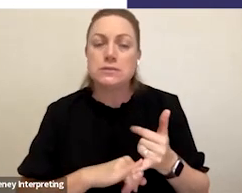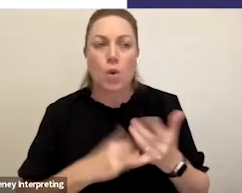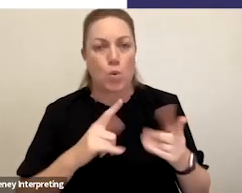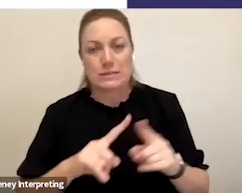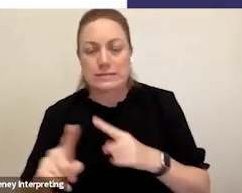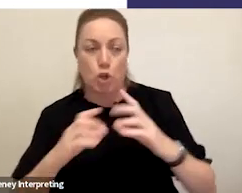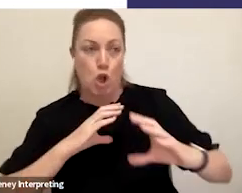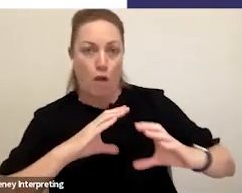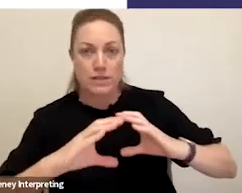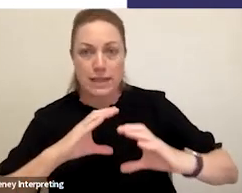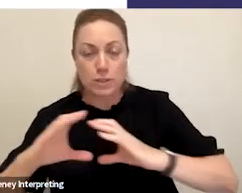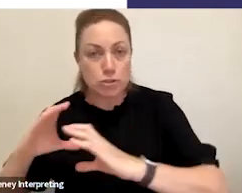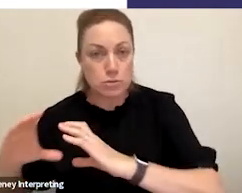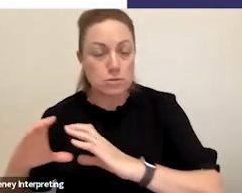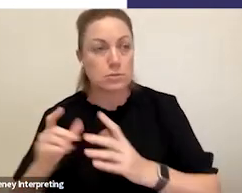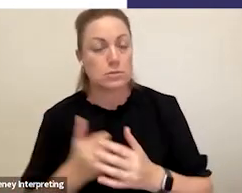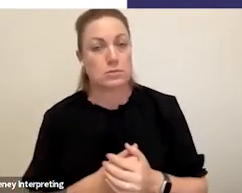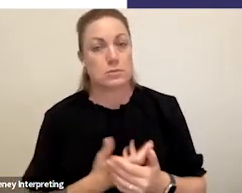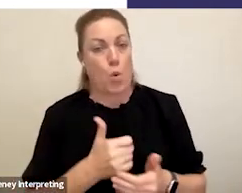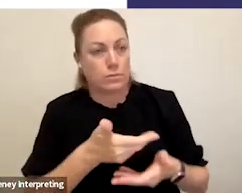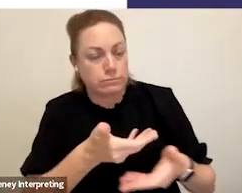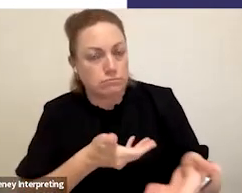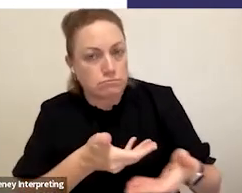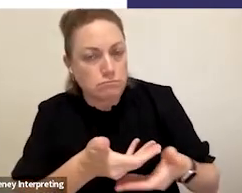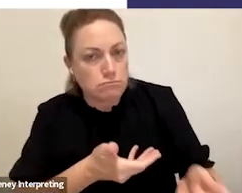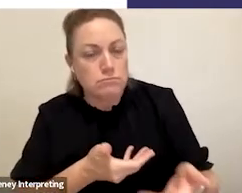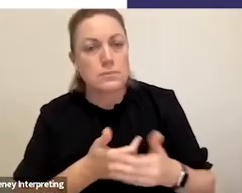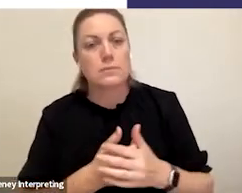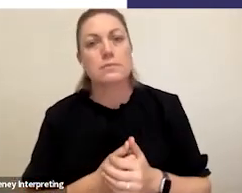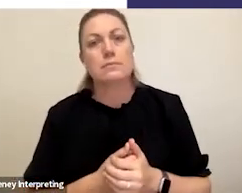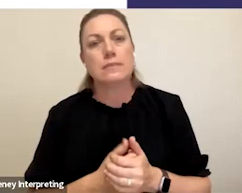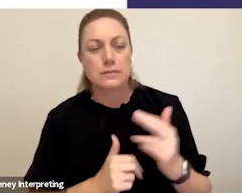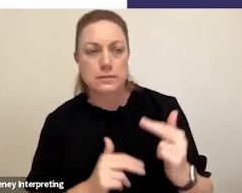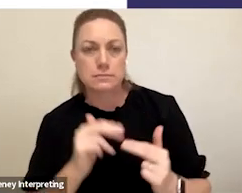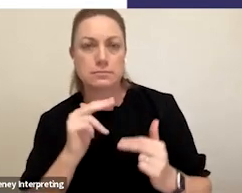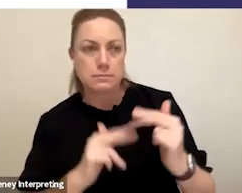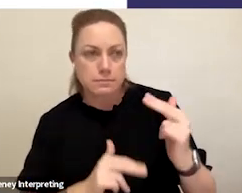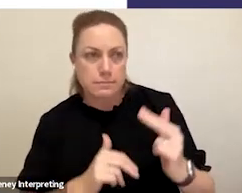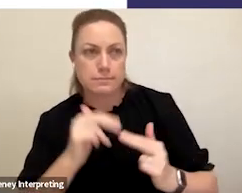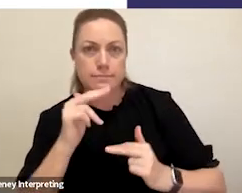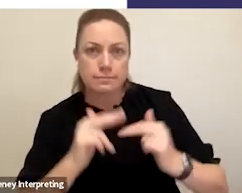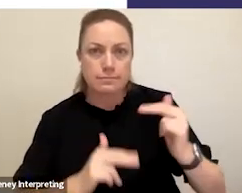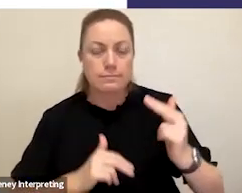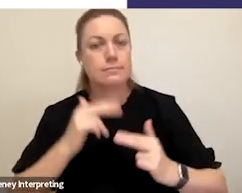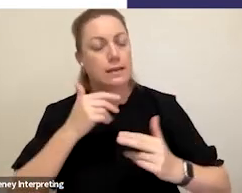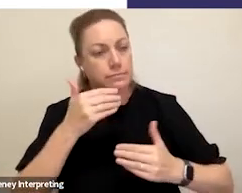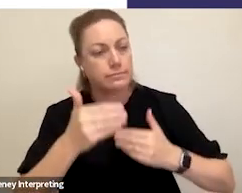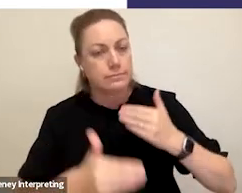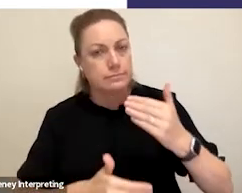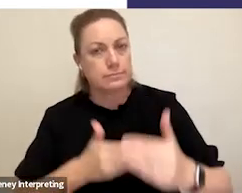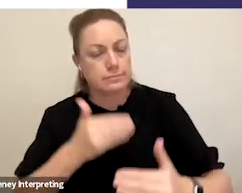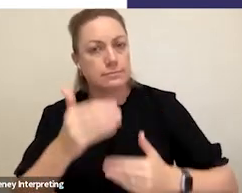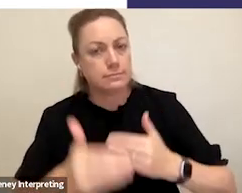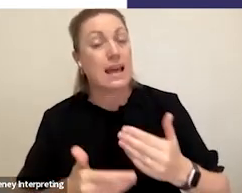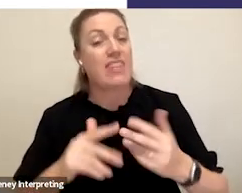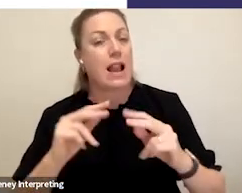or it's a series of interactions where you're building upon them over time, and you're revisiting them